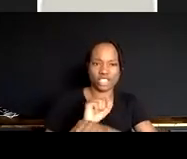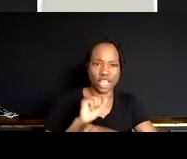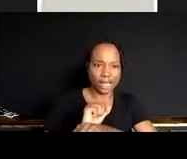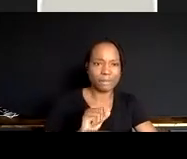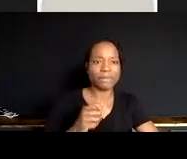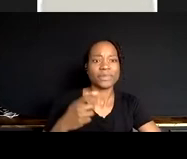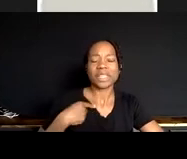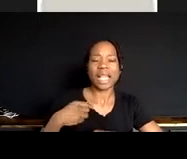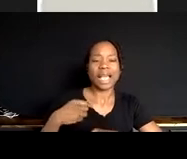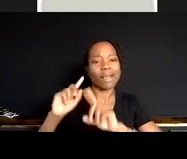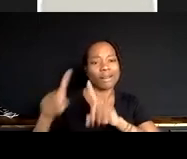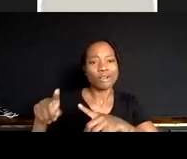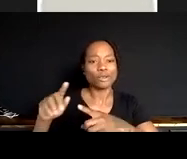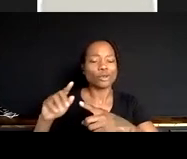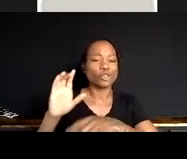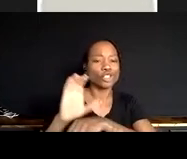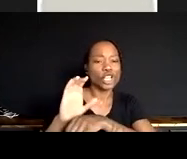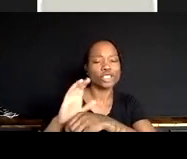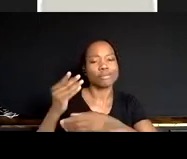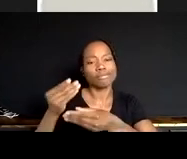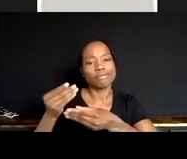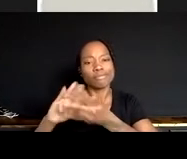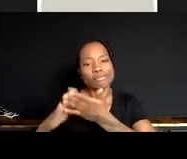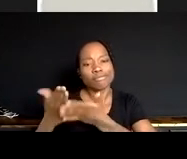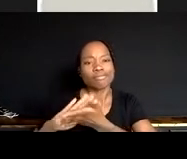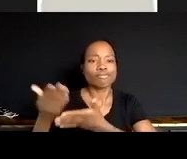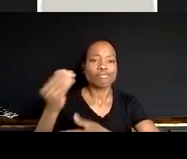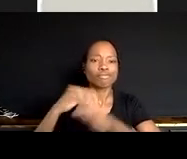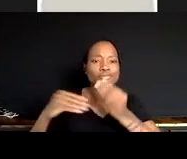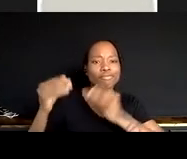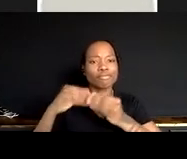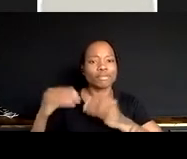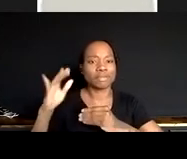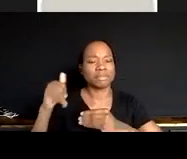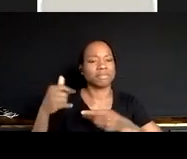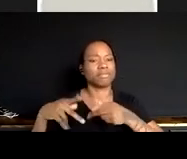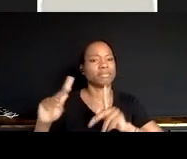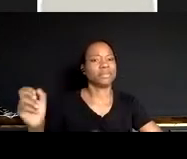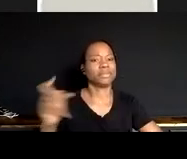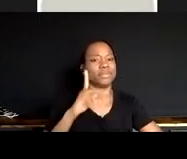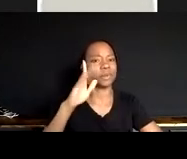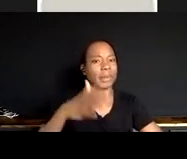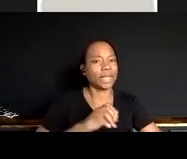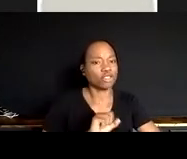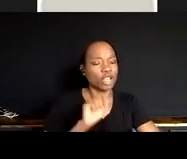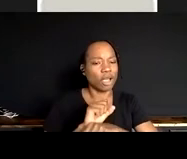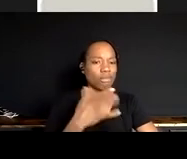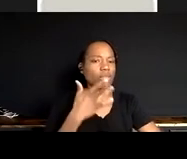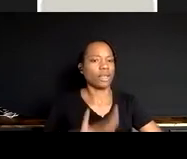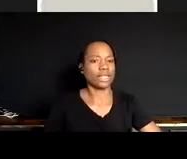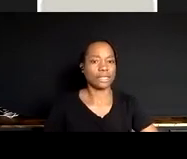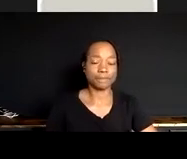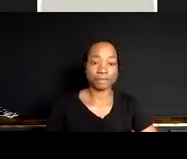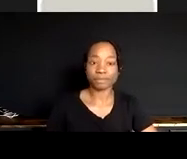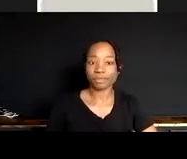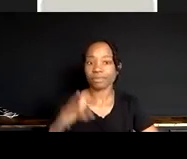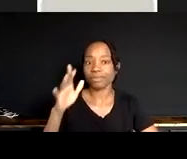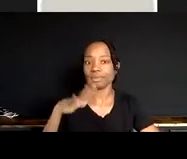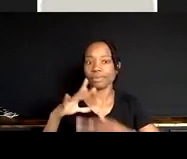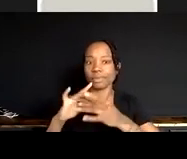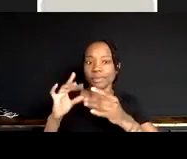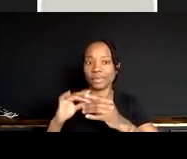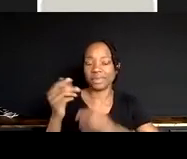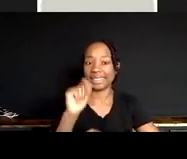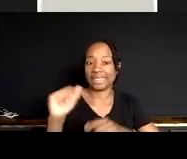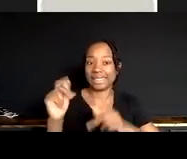back for my job. And when you're on electronic monitoring in any place of residence, right,